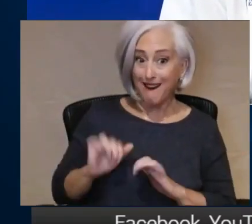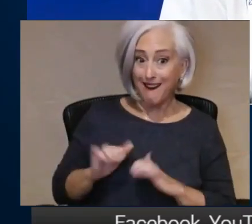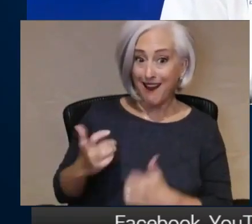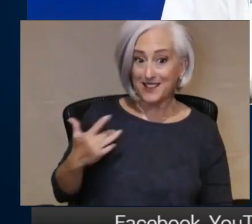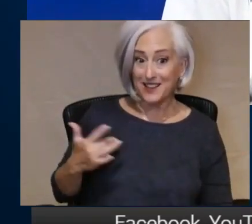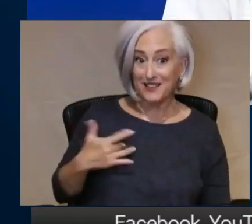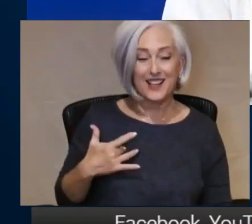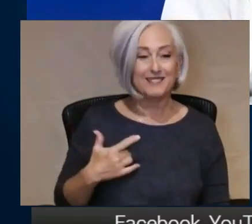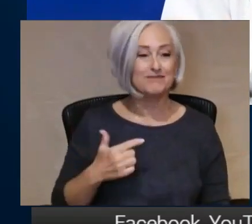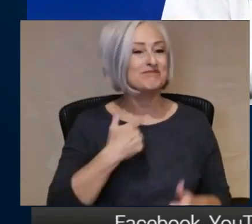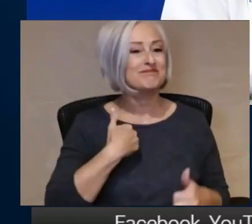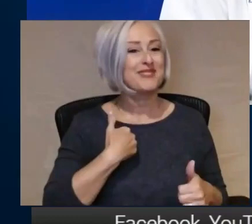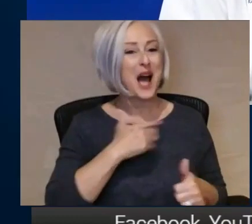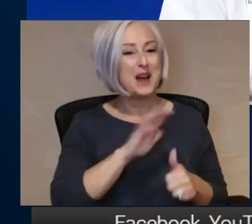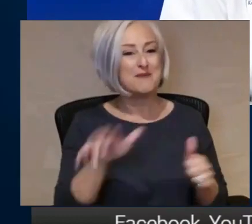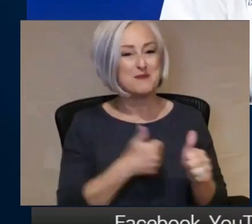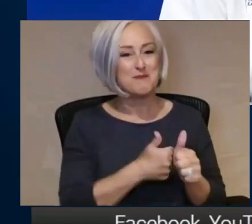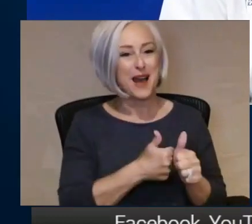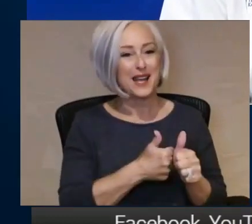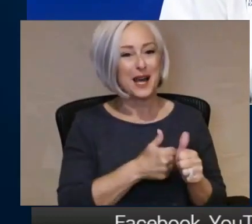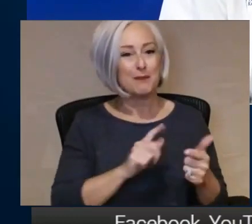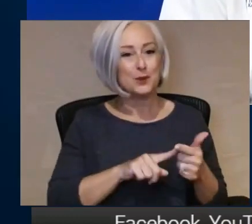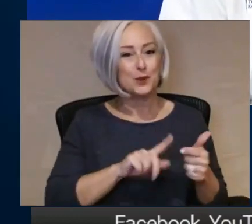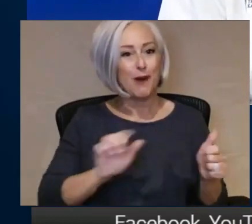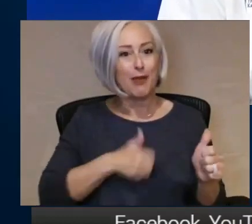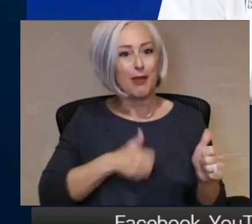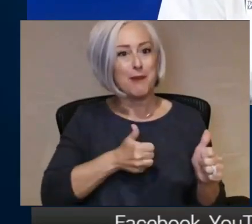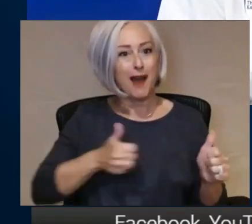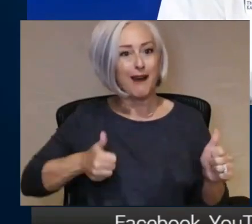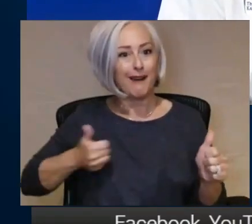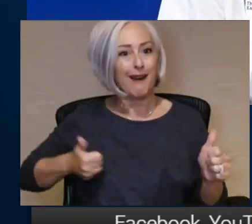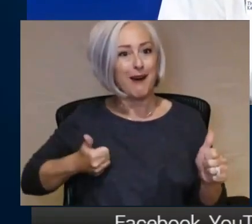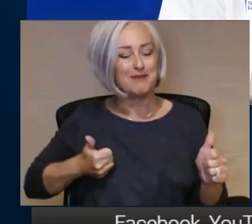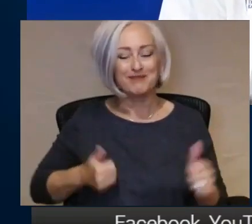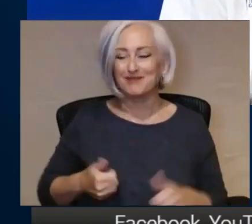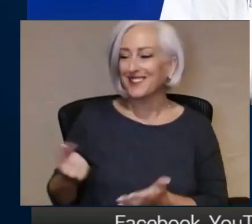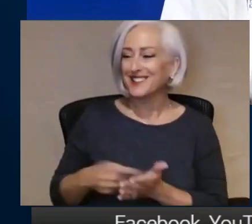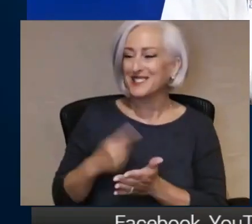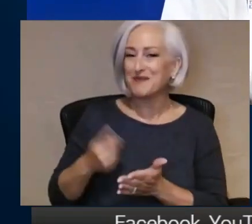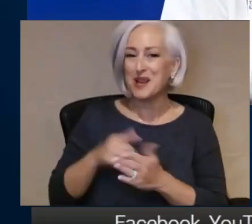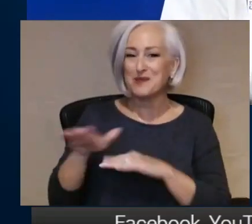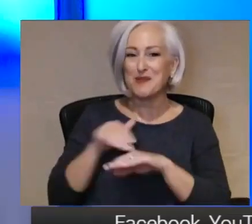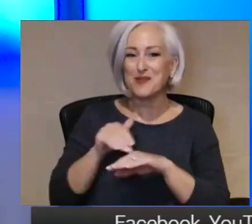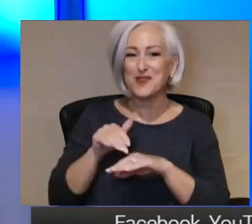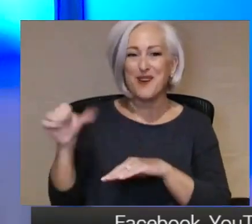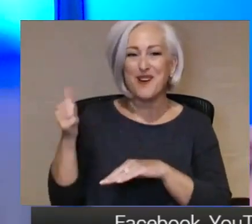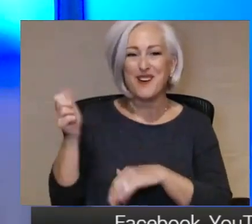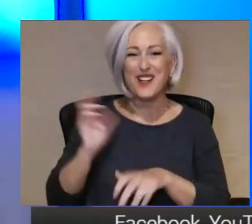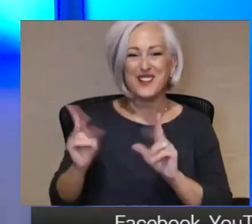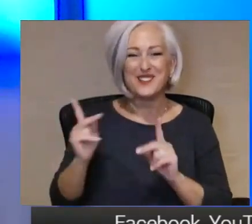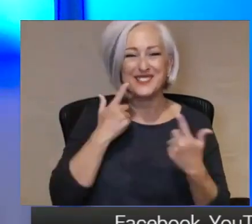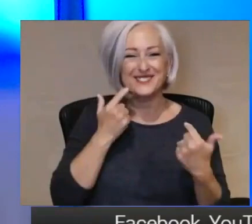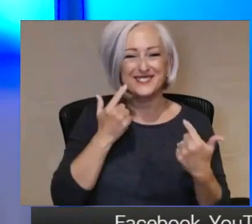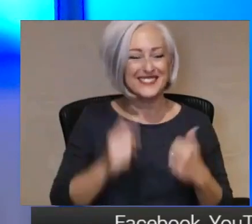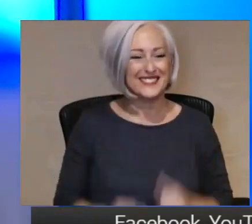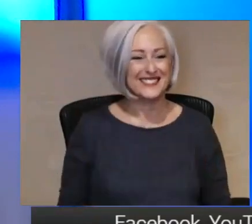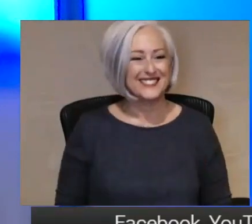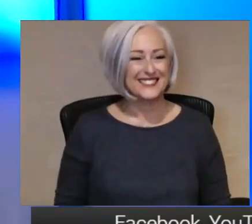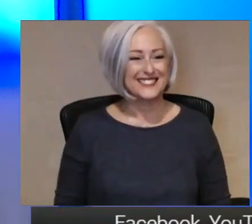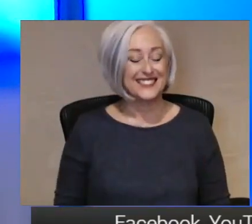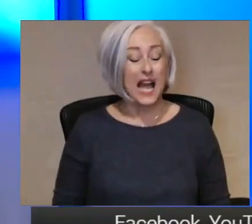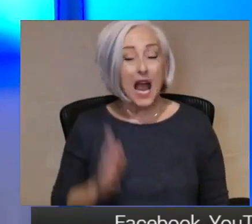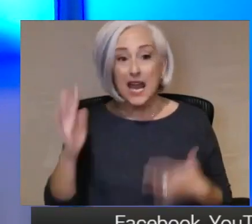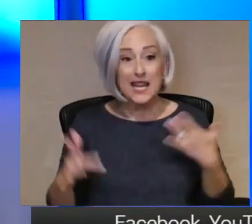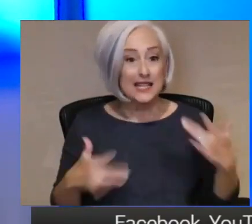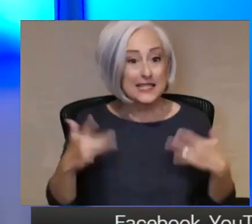backup. Well, you know, some days we've got to call in the cavalry. Yeah, that's right. Okay, so this is so exciting. We were invited